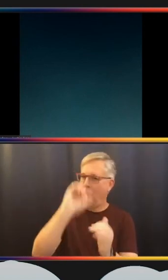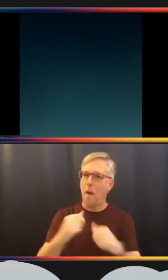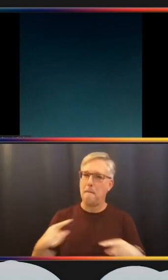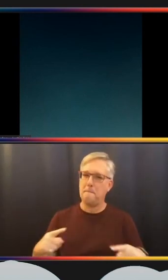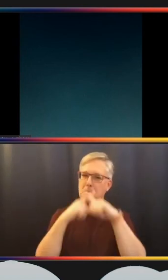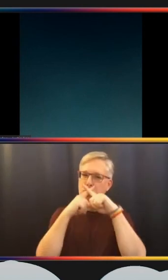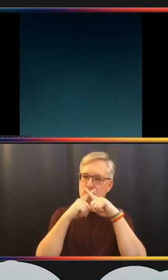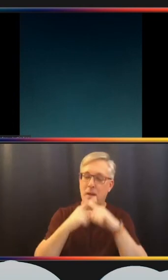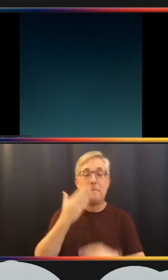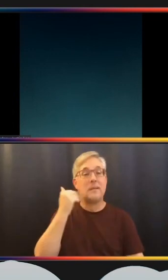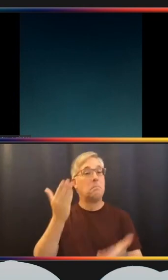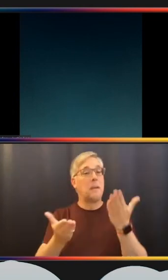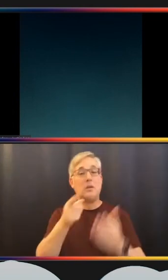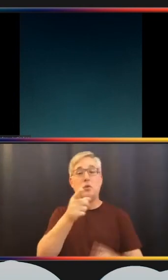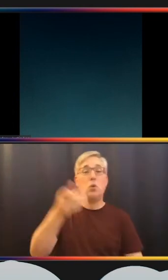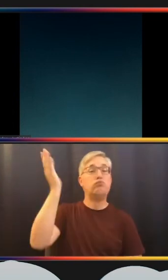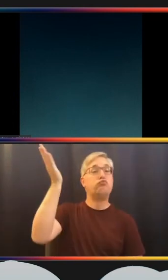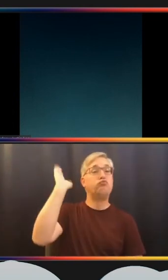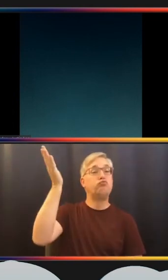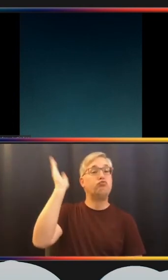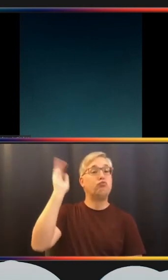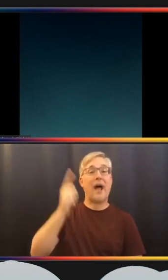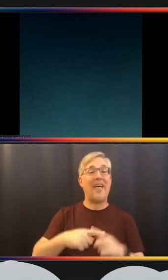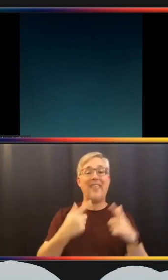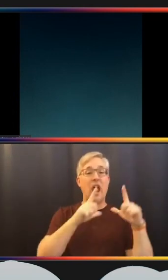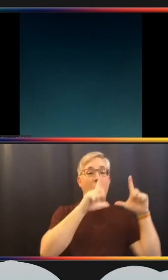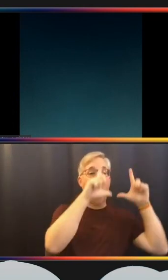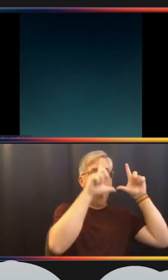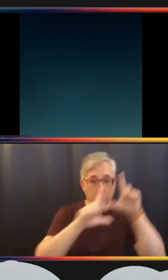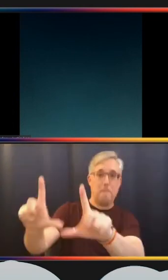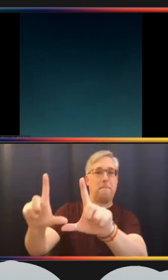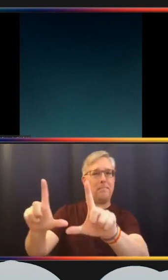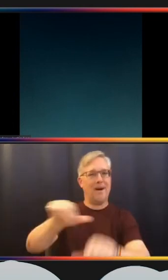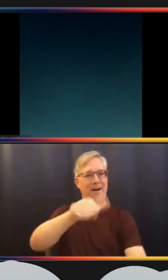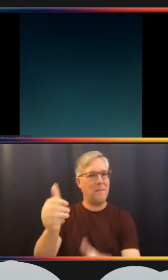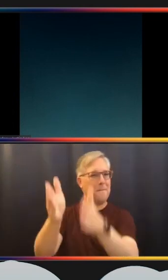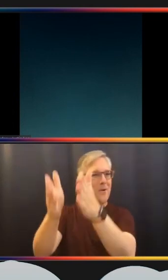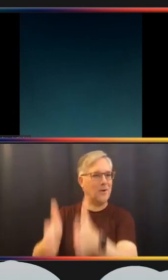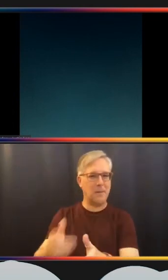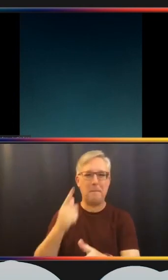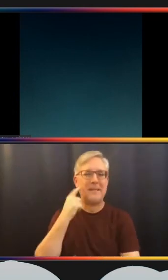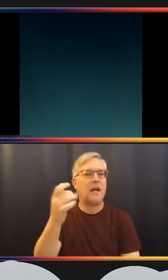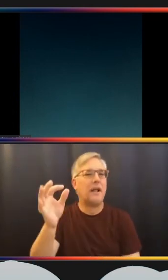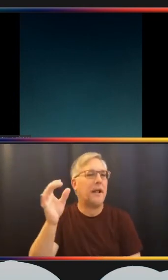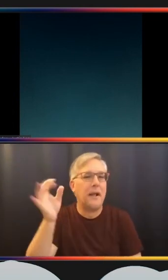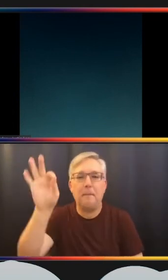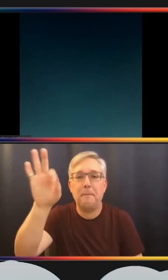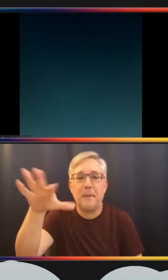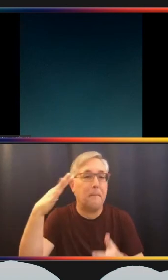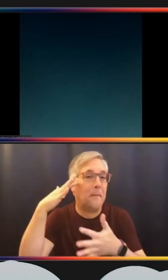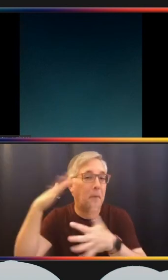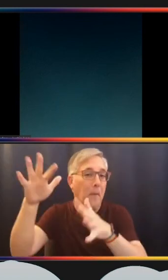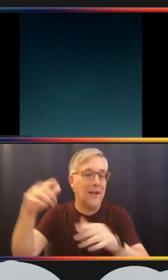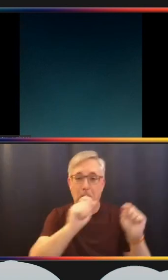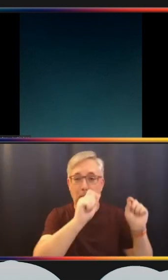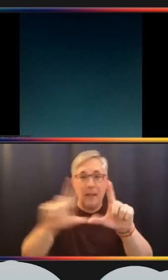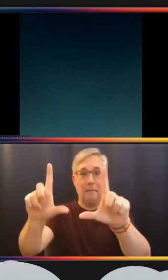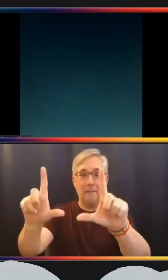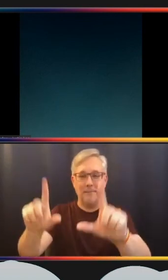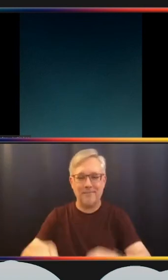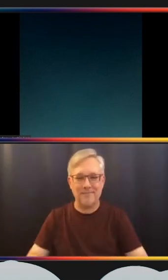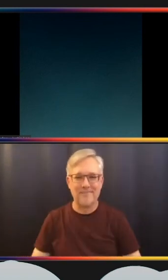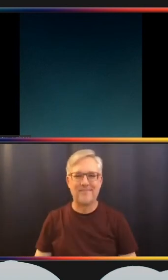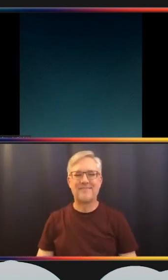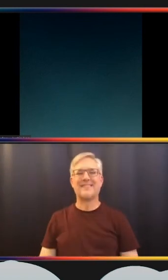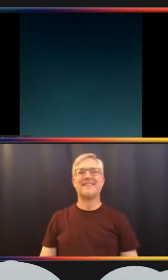present or like a presentation and then boom, it just like jumps to that little box. Yeah. I'm gonna go on Twitter for some